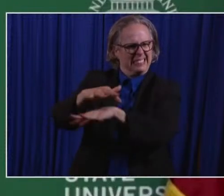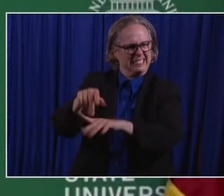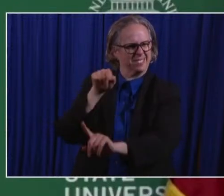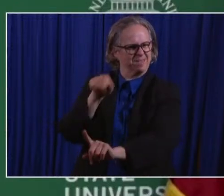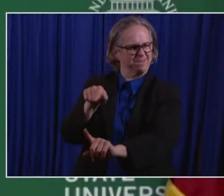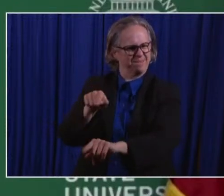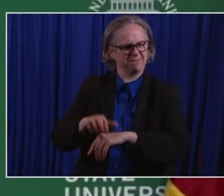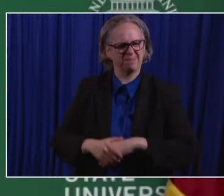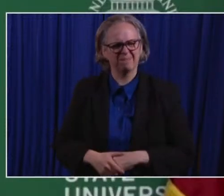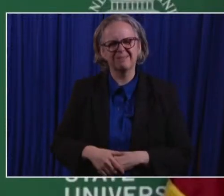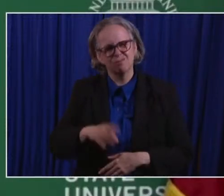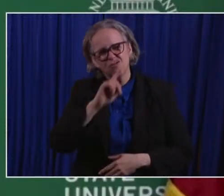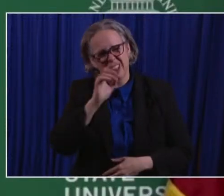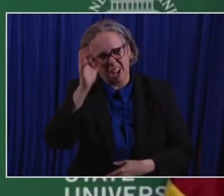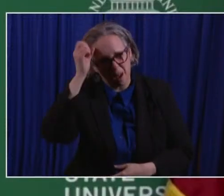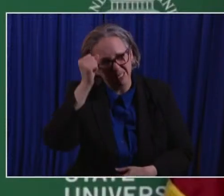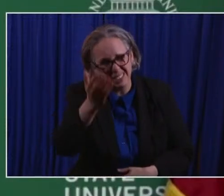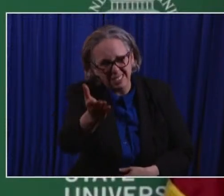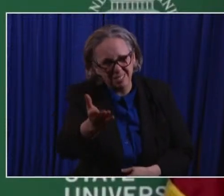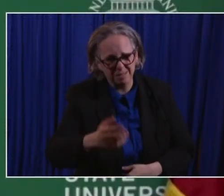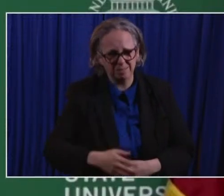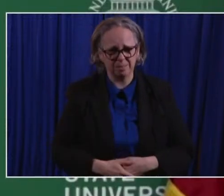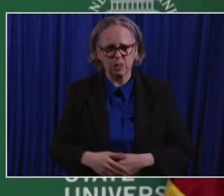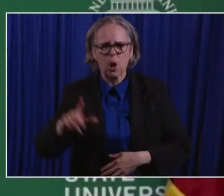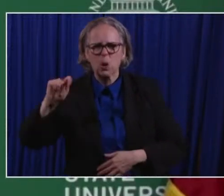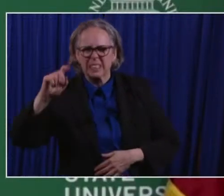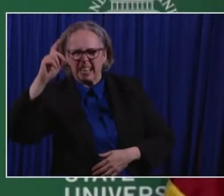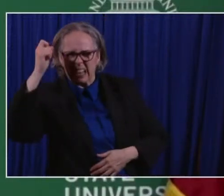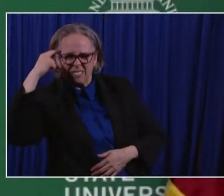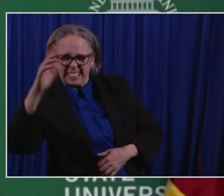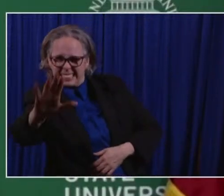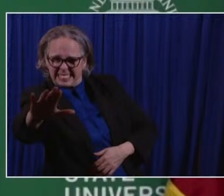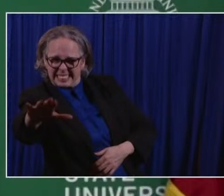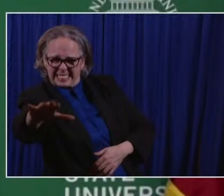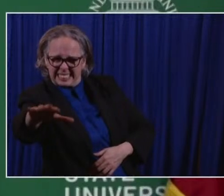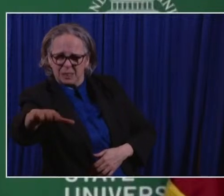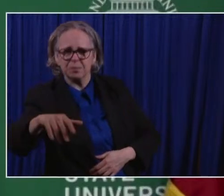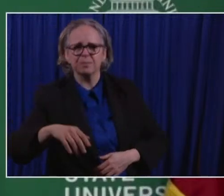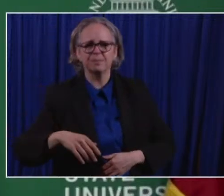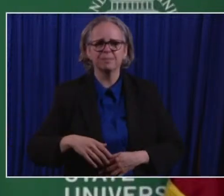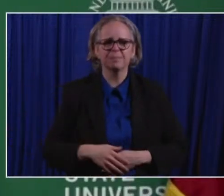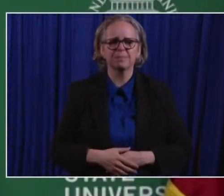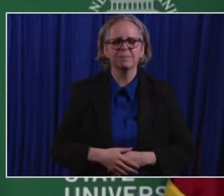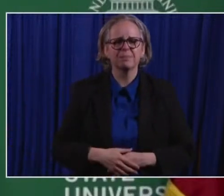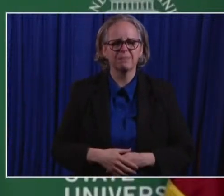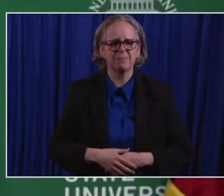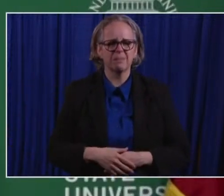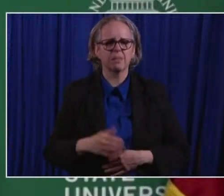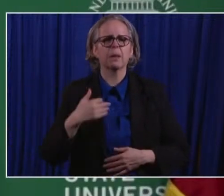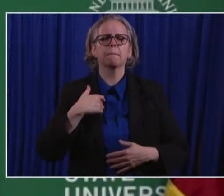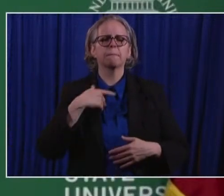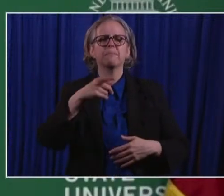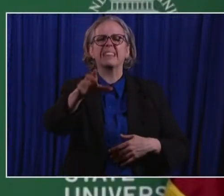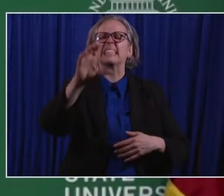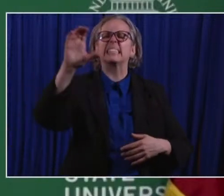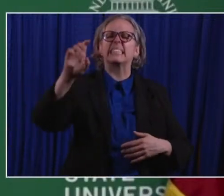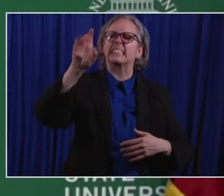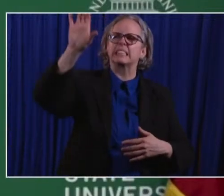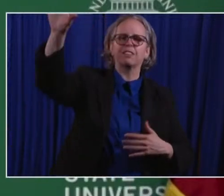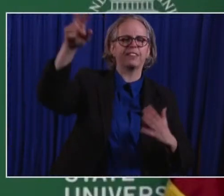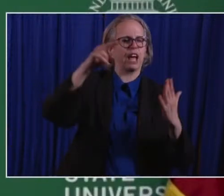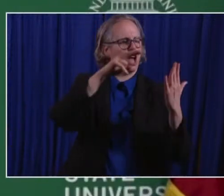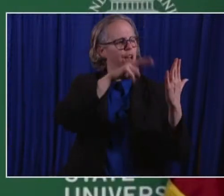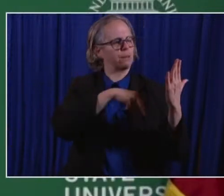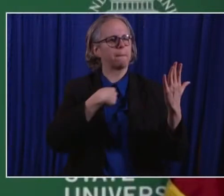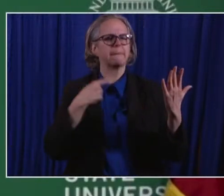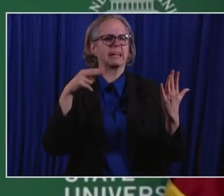common sense, really. Governor, I'm looking at the synopsis of the CDC recommendations, and